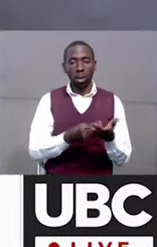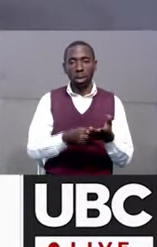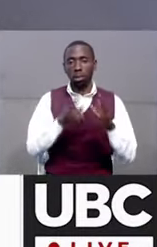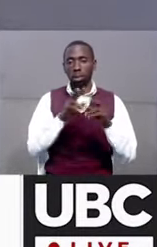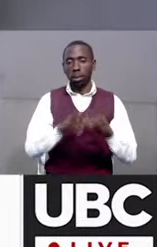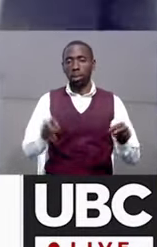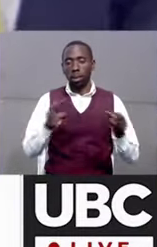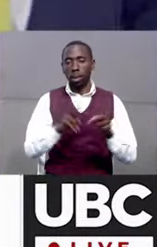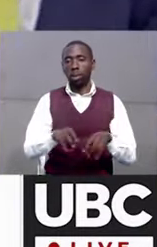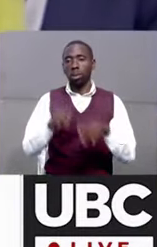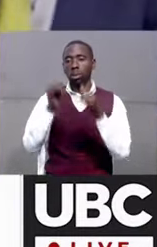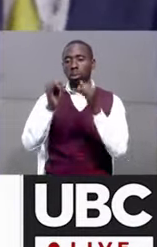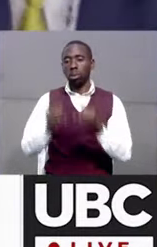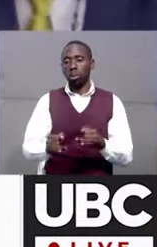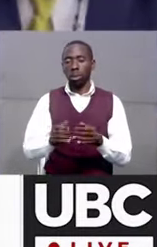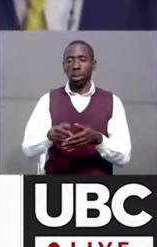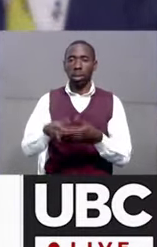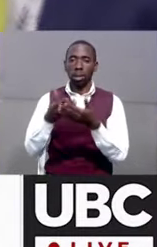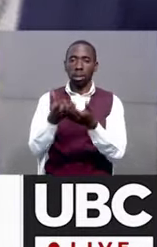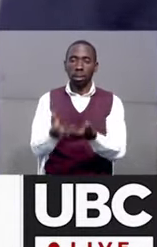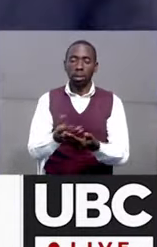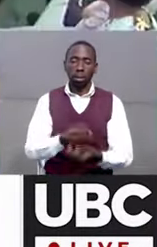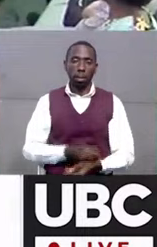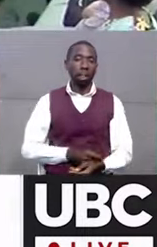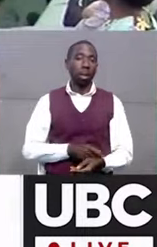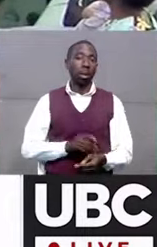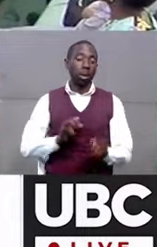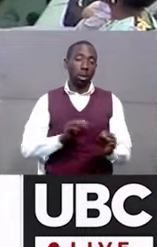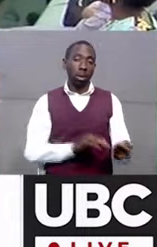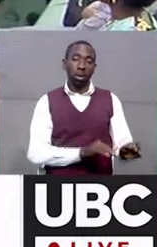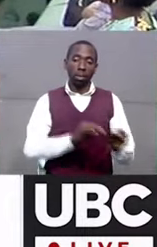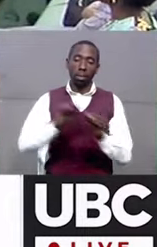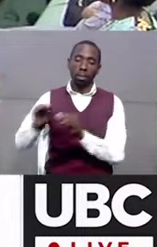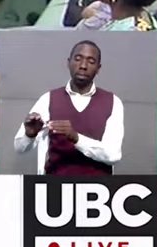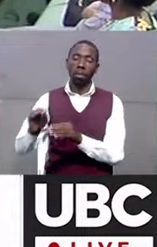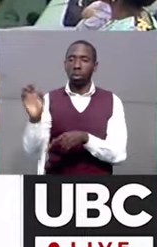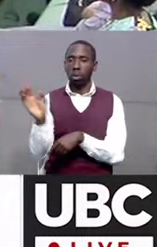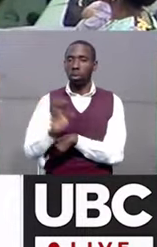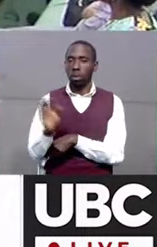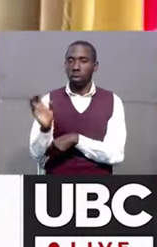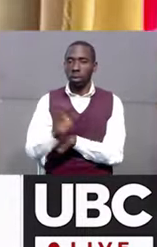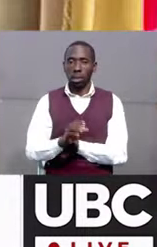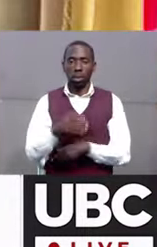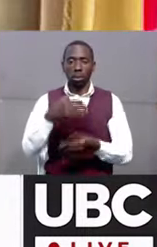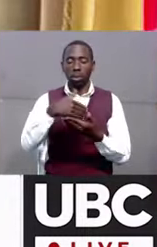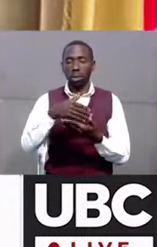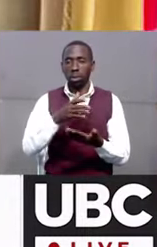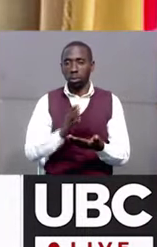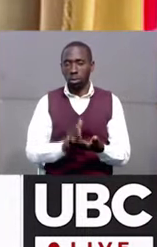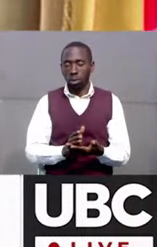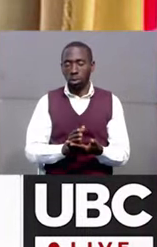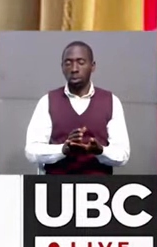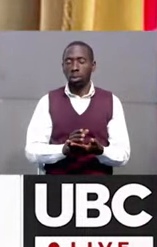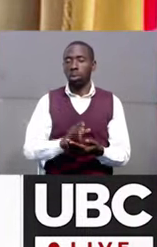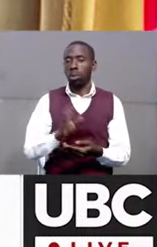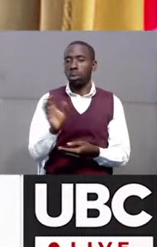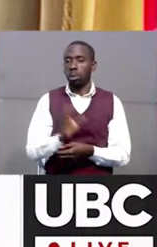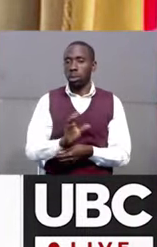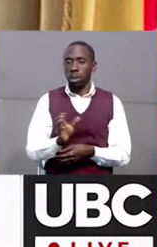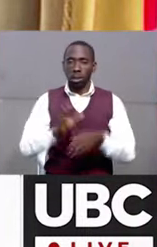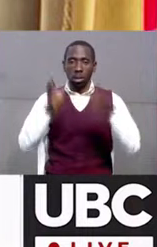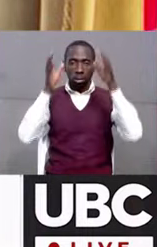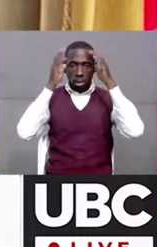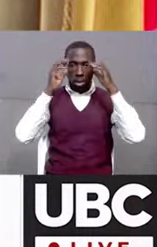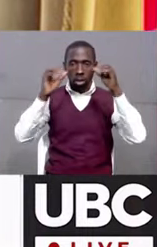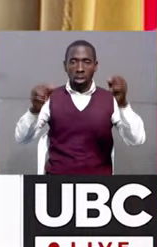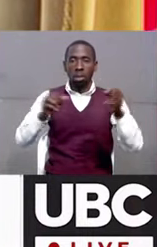lay. Thank you. Refer to the Committee of Sectoral Committee on Presidential